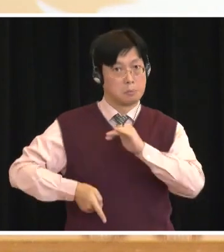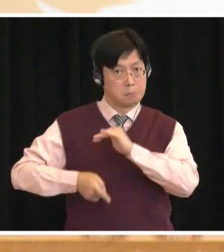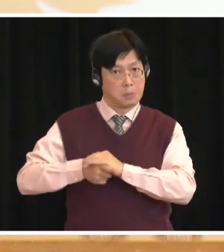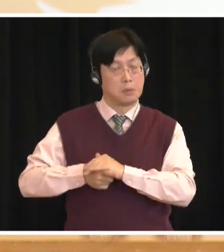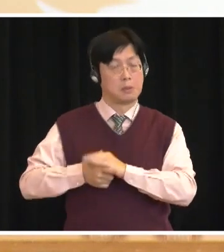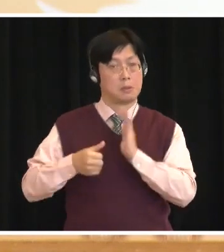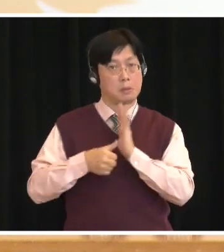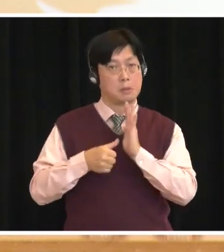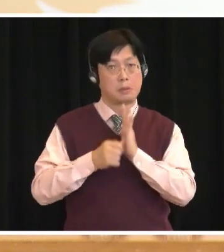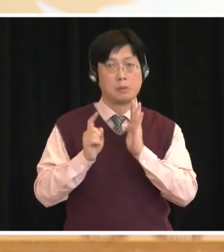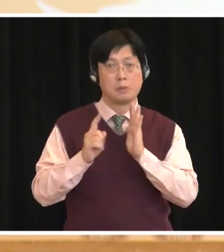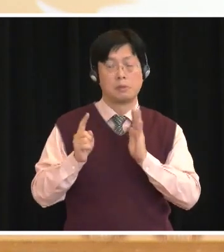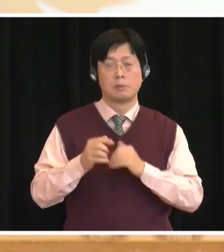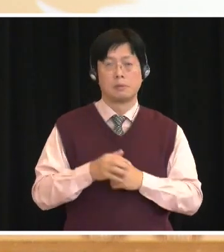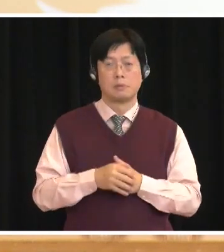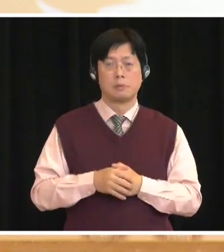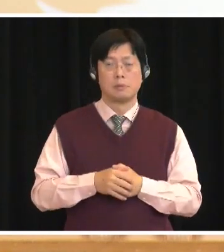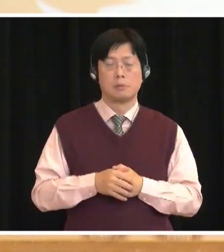criminality standard.